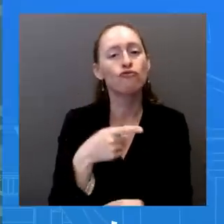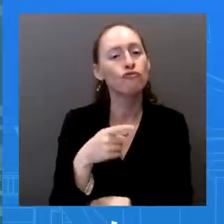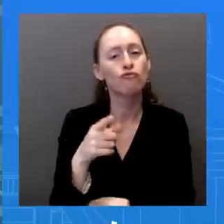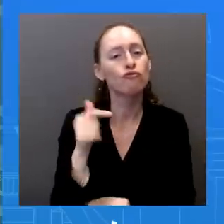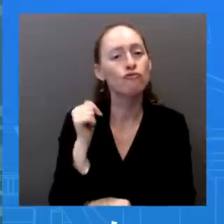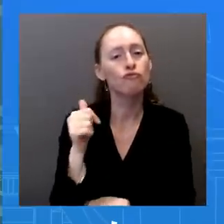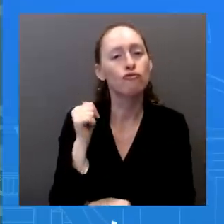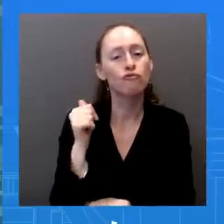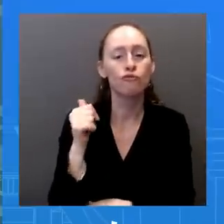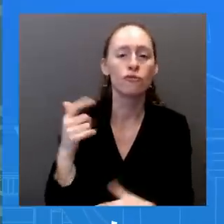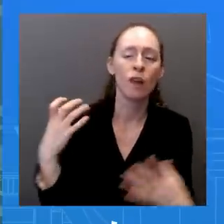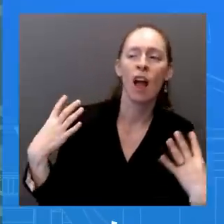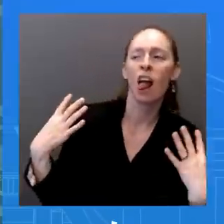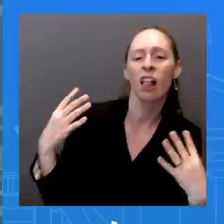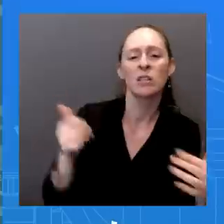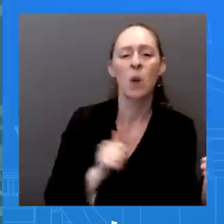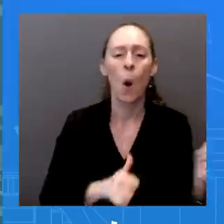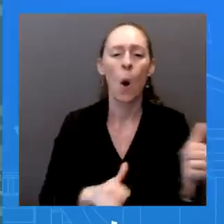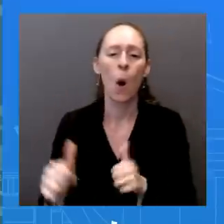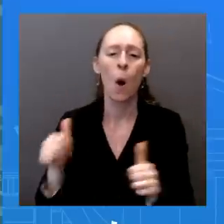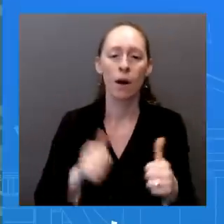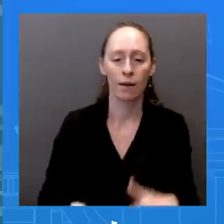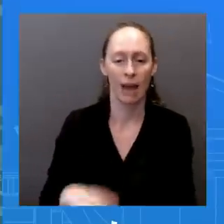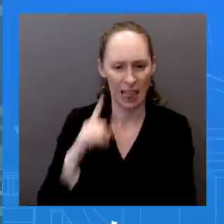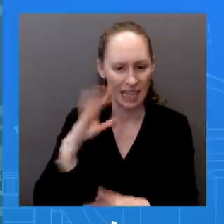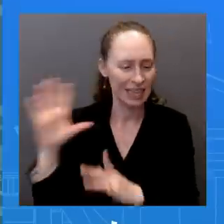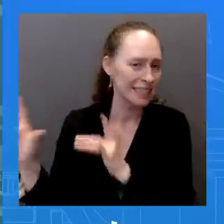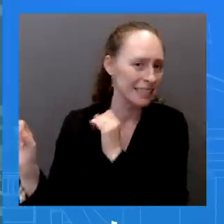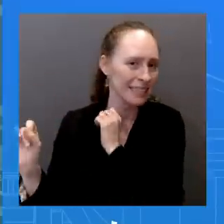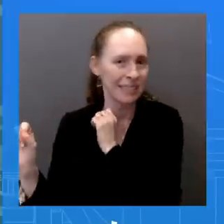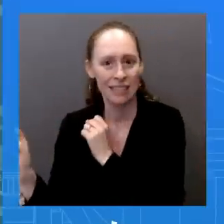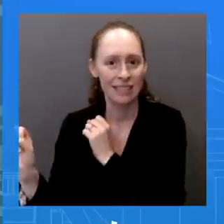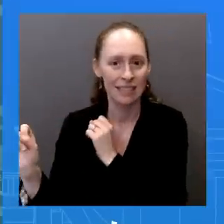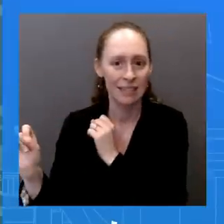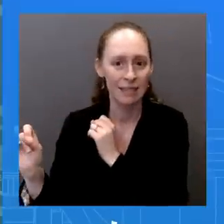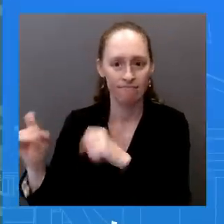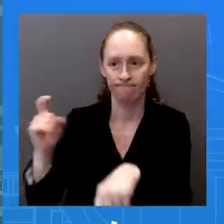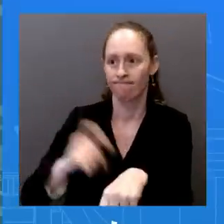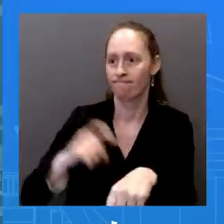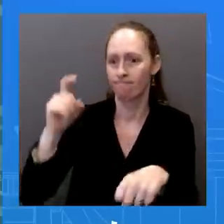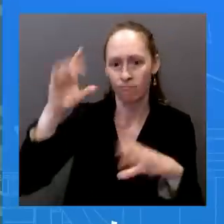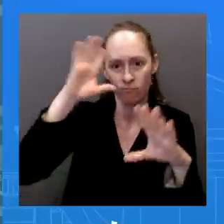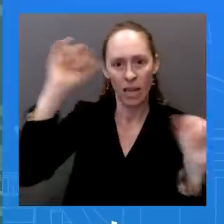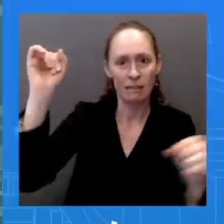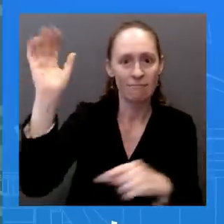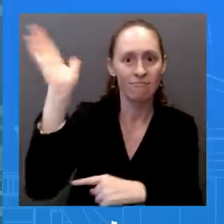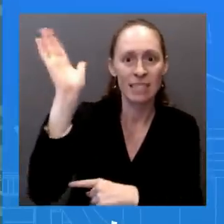here. The president's about to speak, guys. Okay, thank you, everybody.